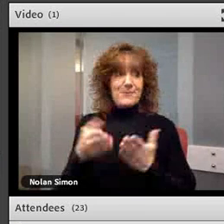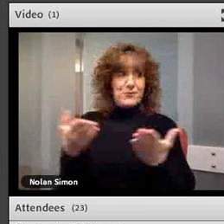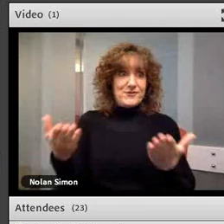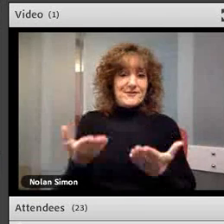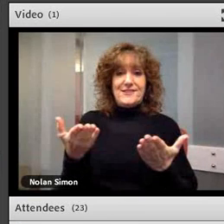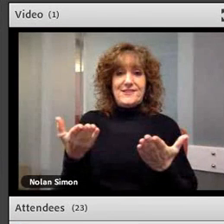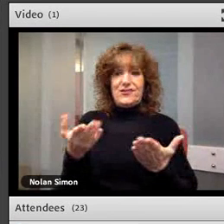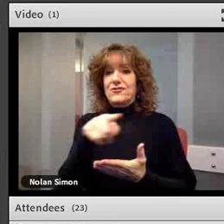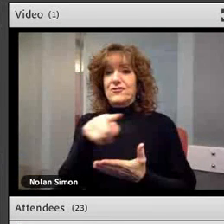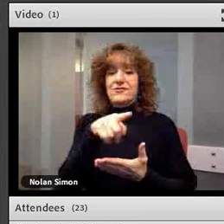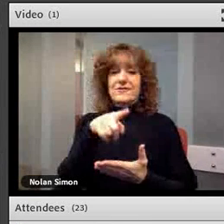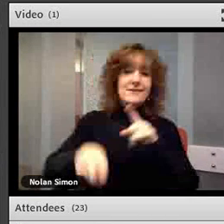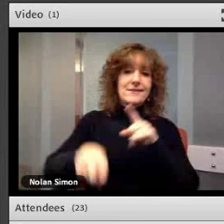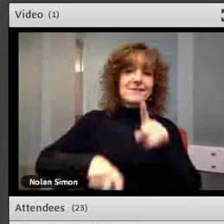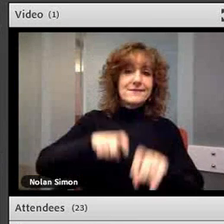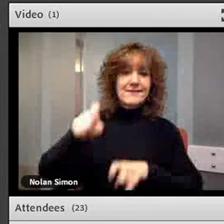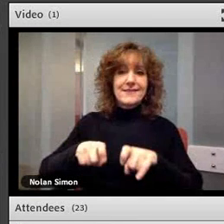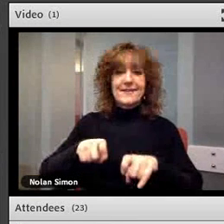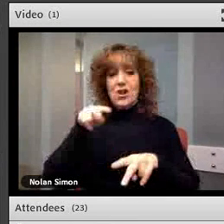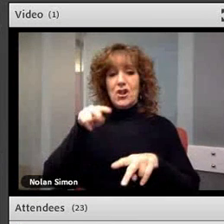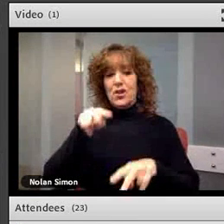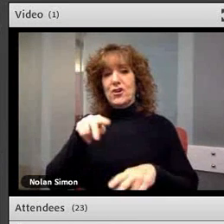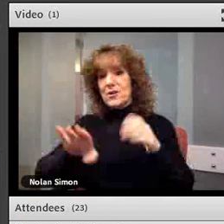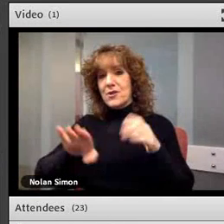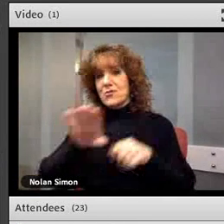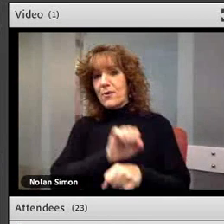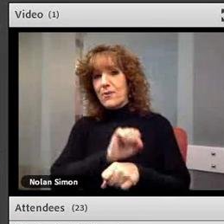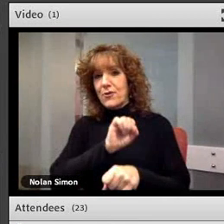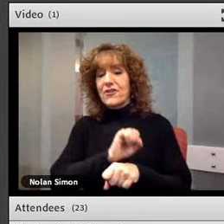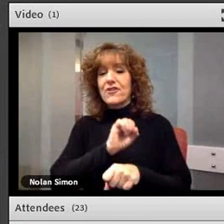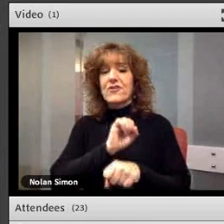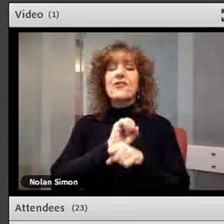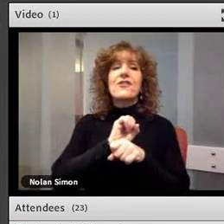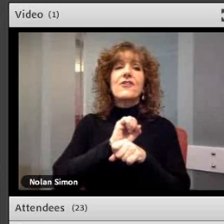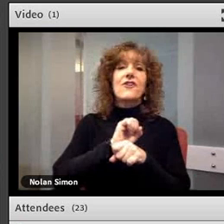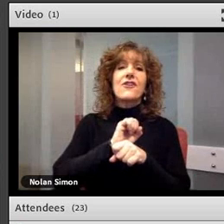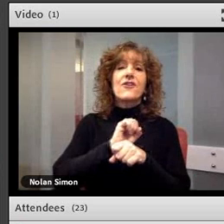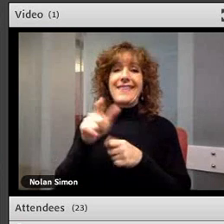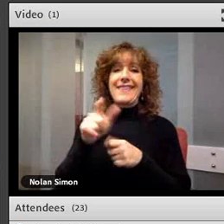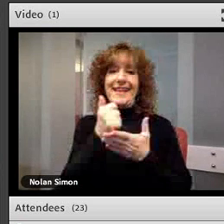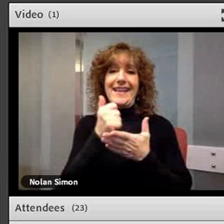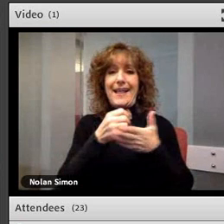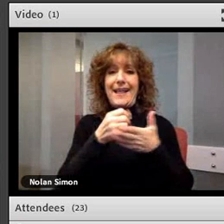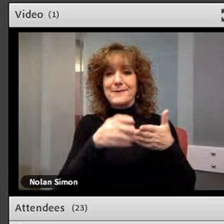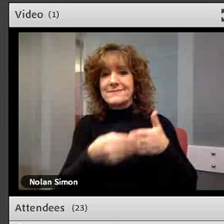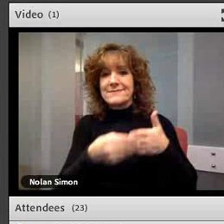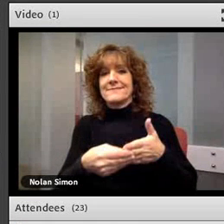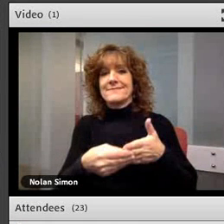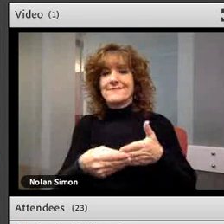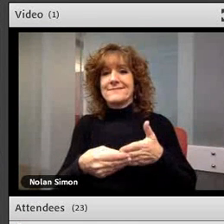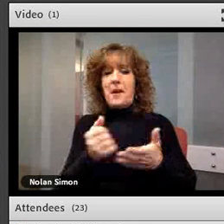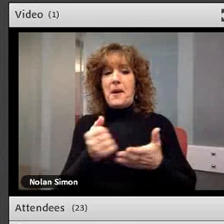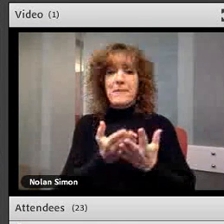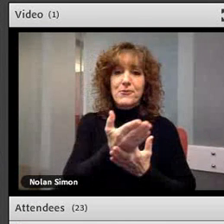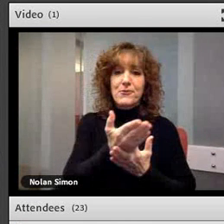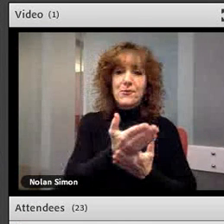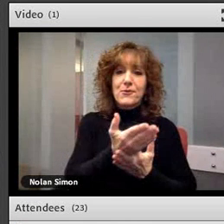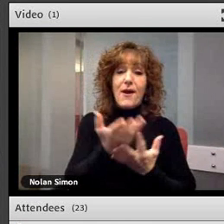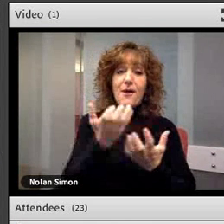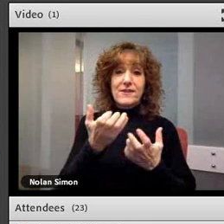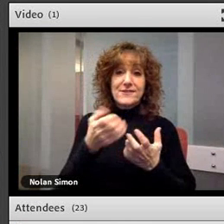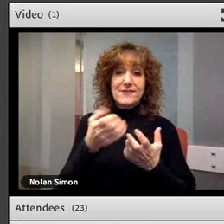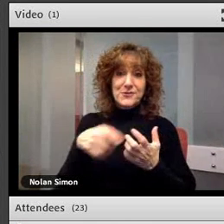available to look at what you've done, to kind of hold your hand through this. I also want to